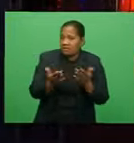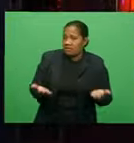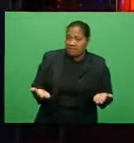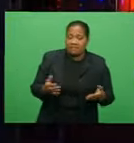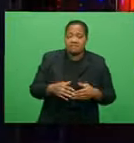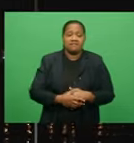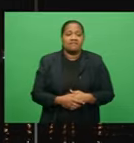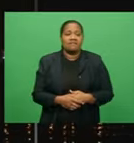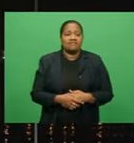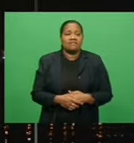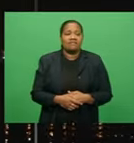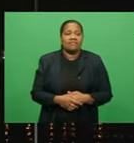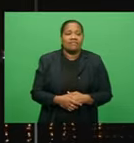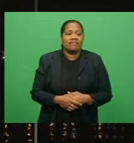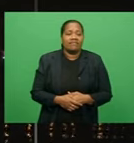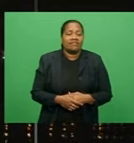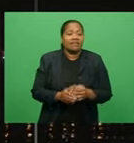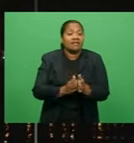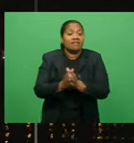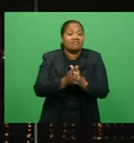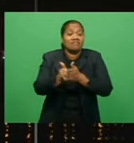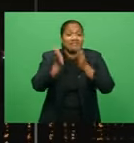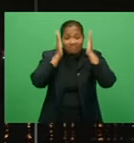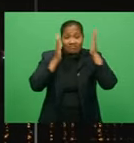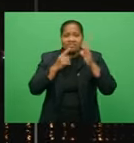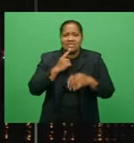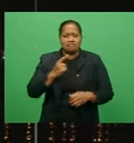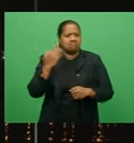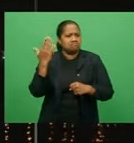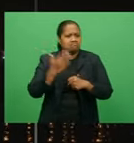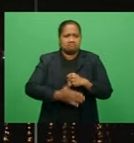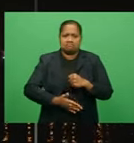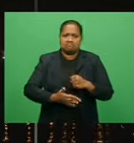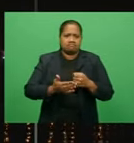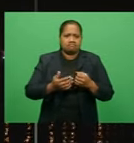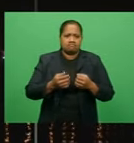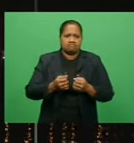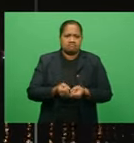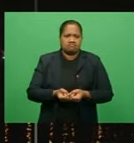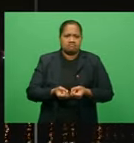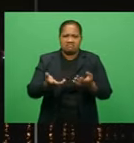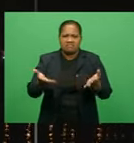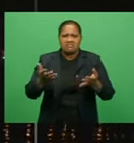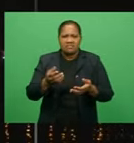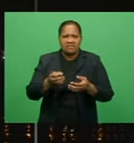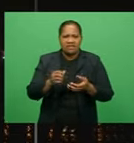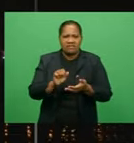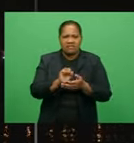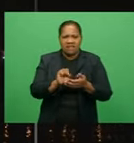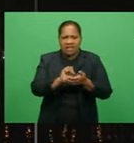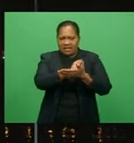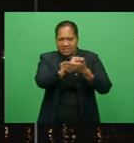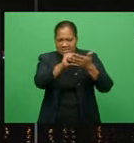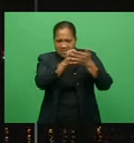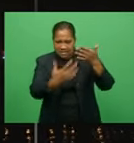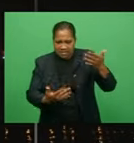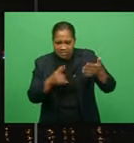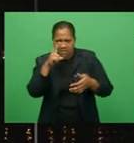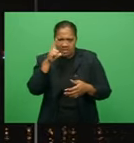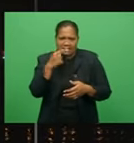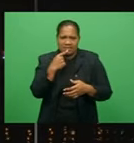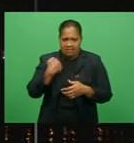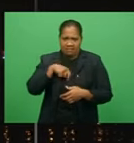FBC News. The Methodist Church says it never authorized the release of a statement yesterday, which asked Fijians to refrain from